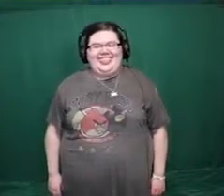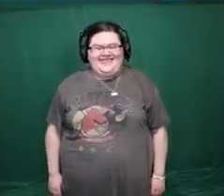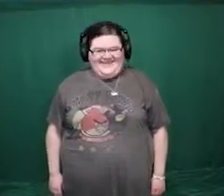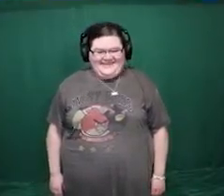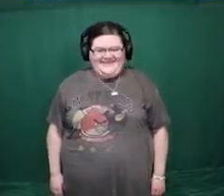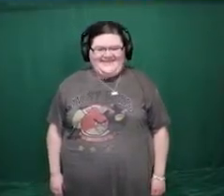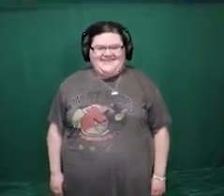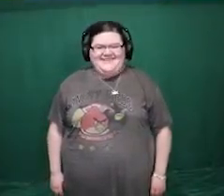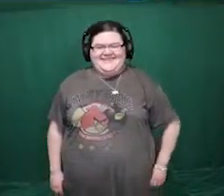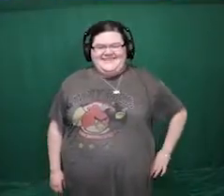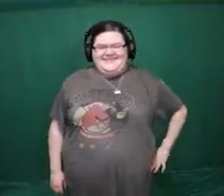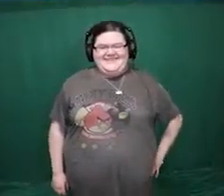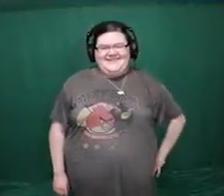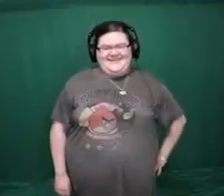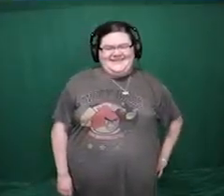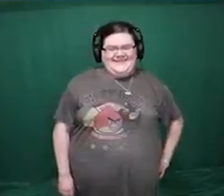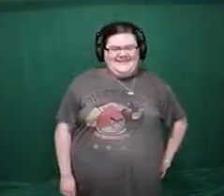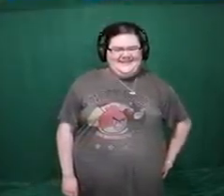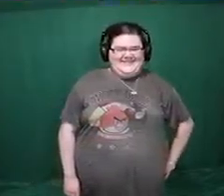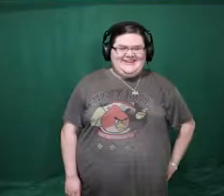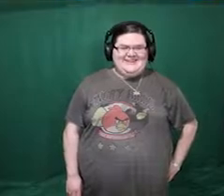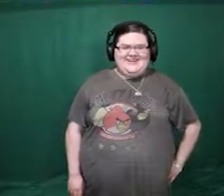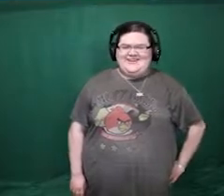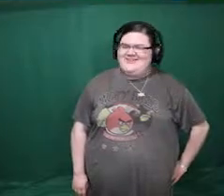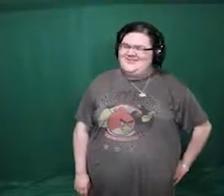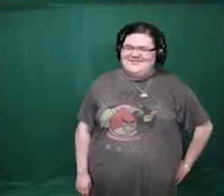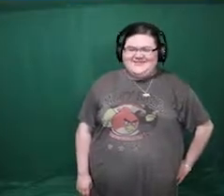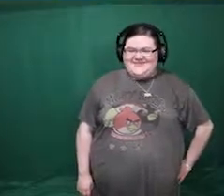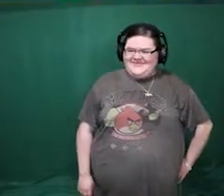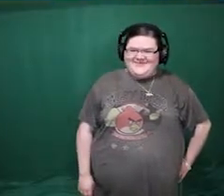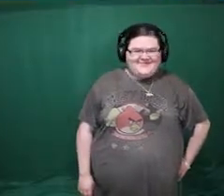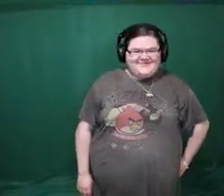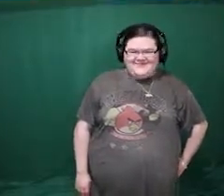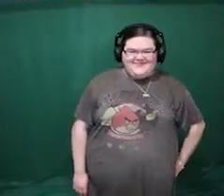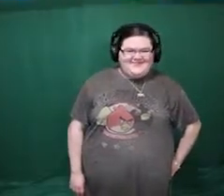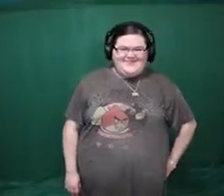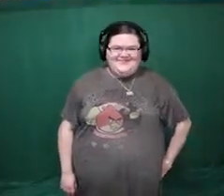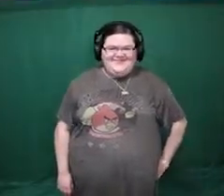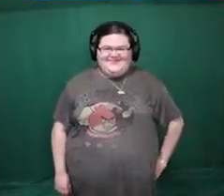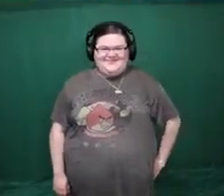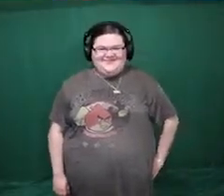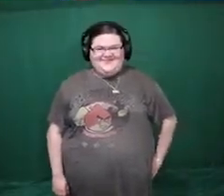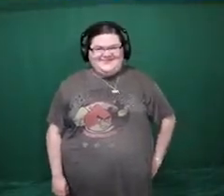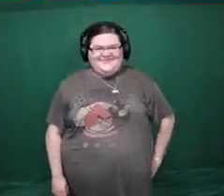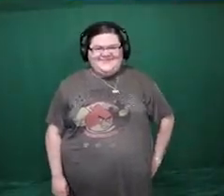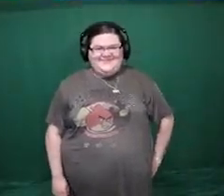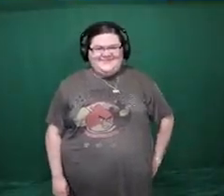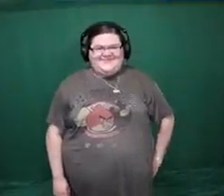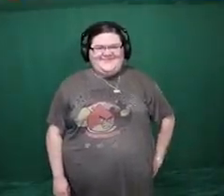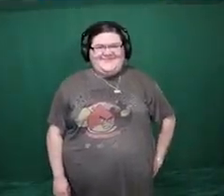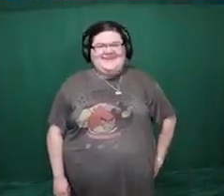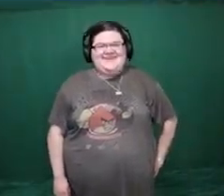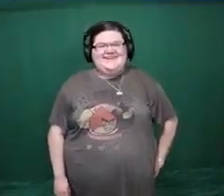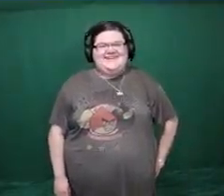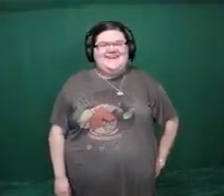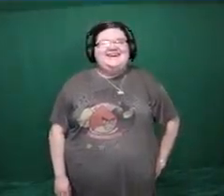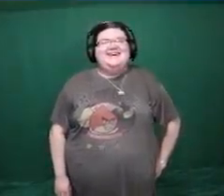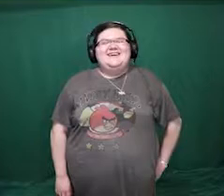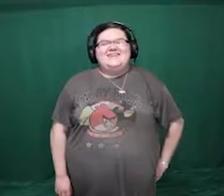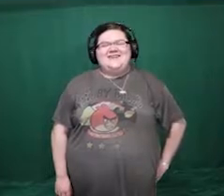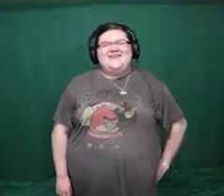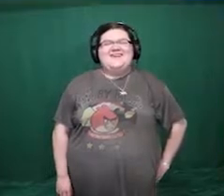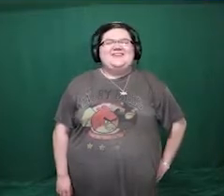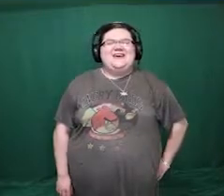shit game. Fucking dead ass. Come on, JJ. JJ. What do you mean, come on? Don't hate on the